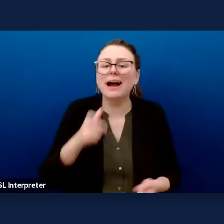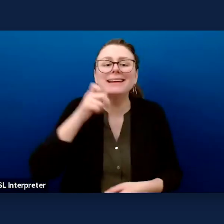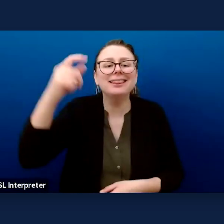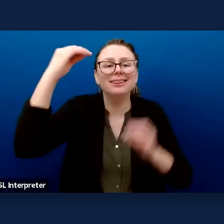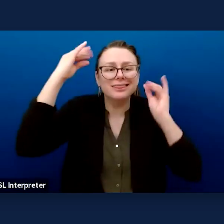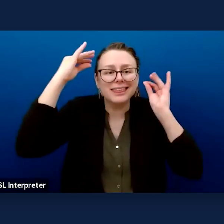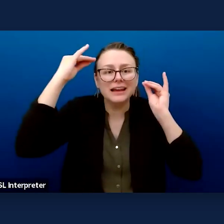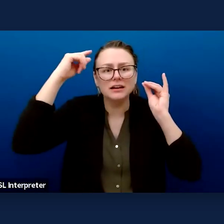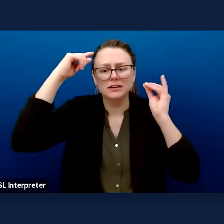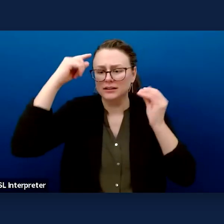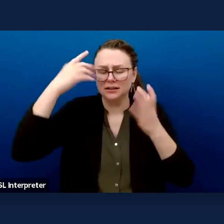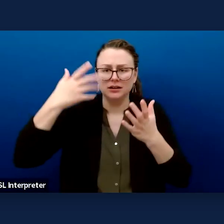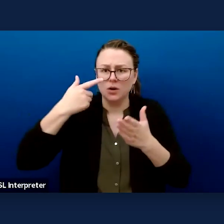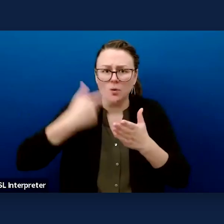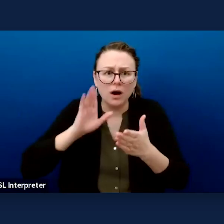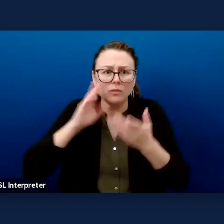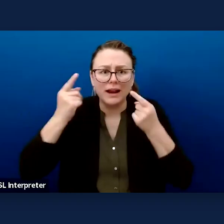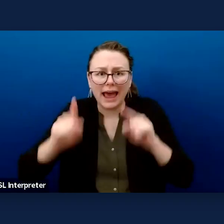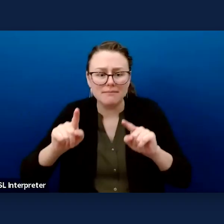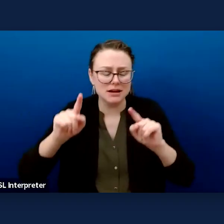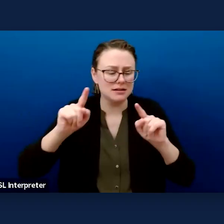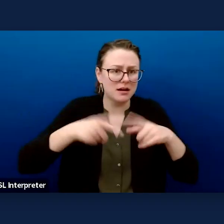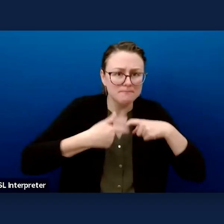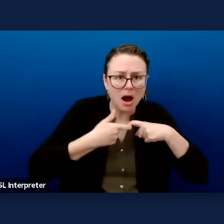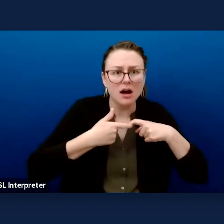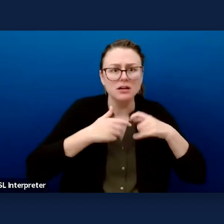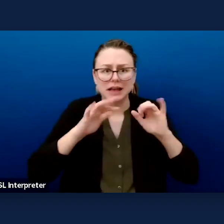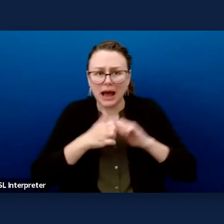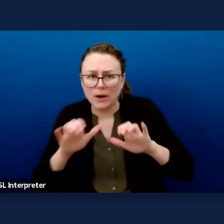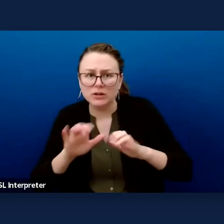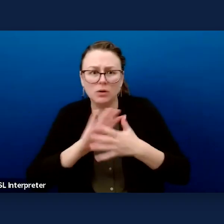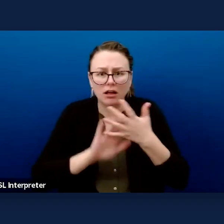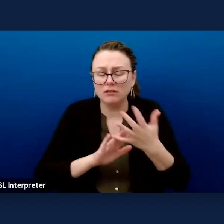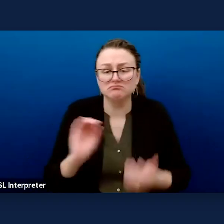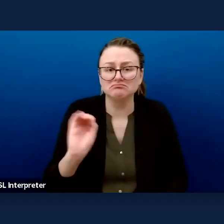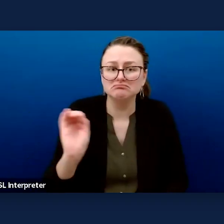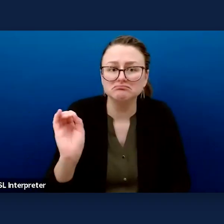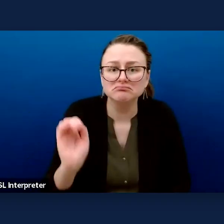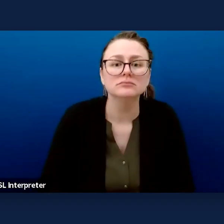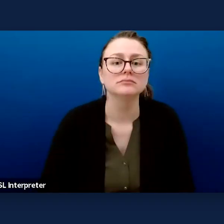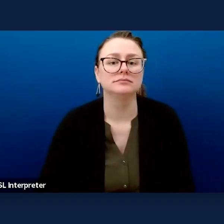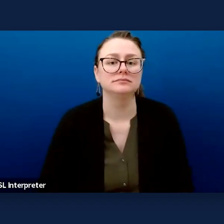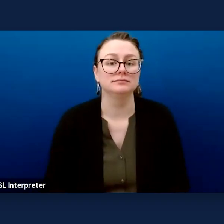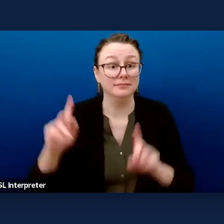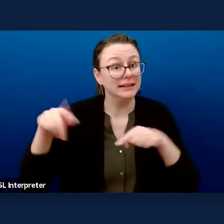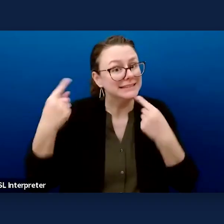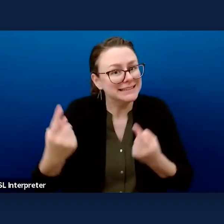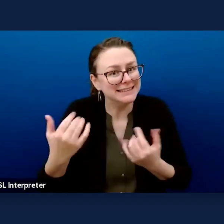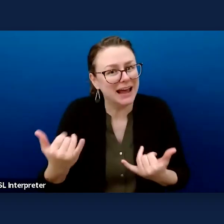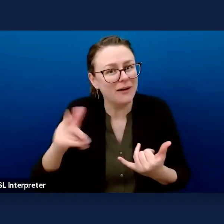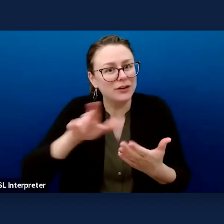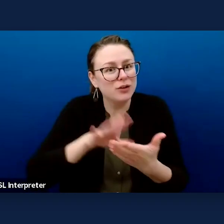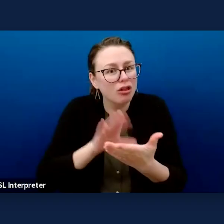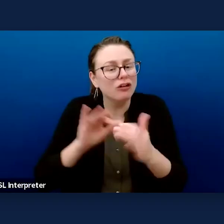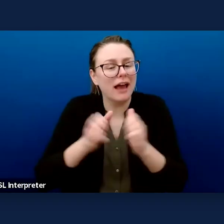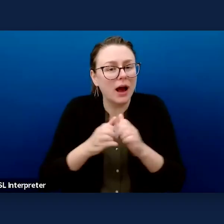record of what was happening or how the stools looked or anything. I've since had to learn how to